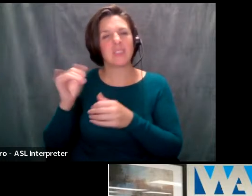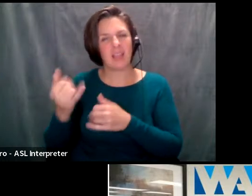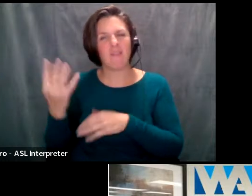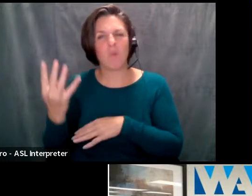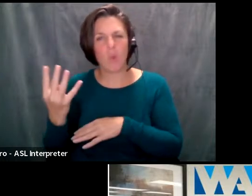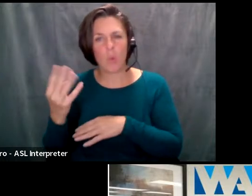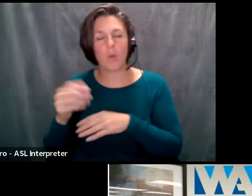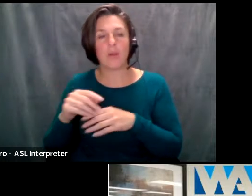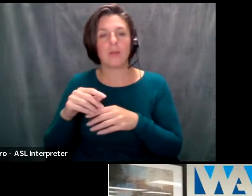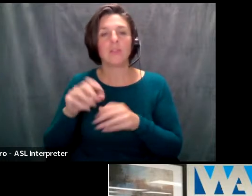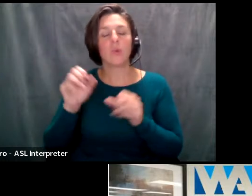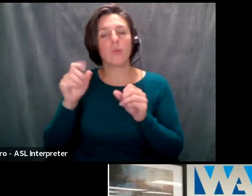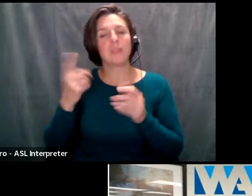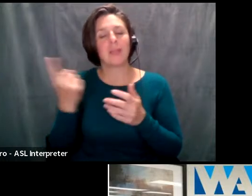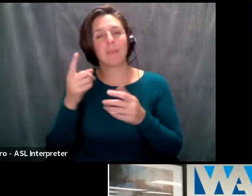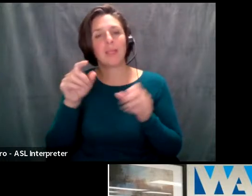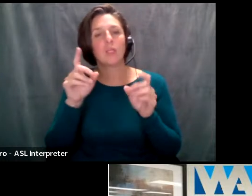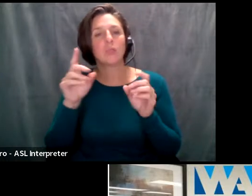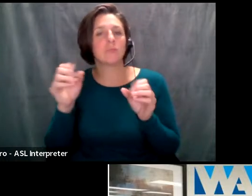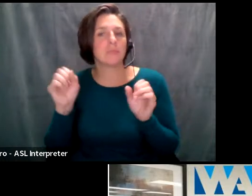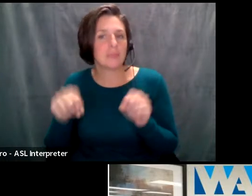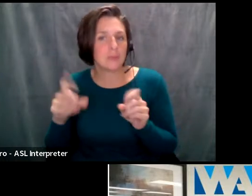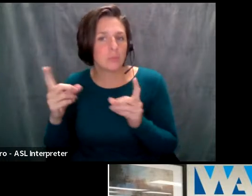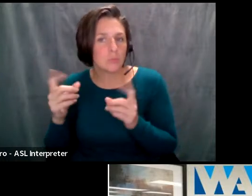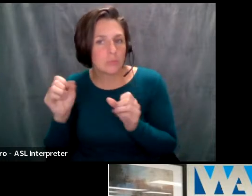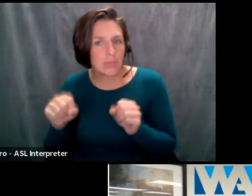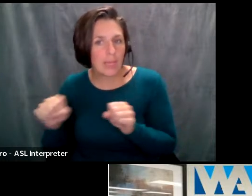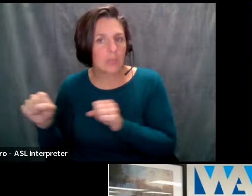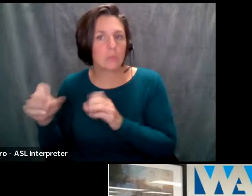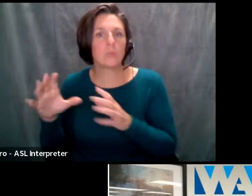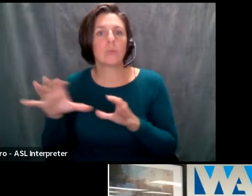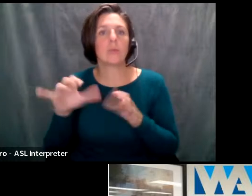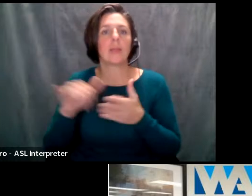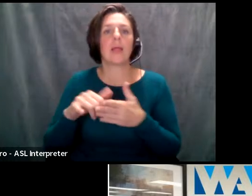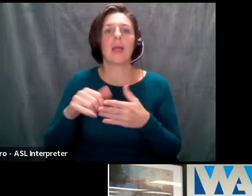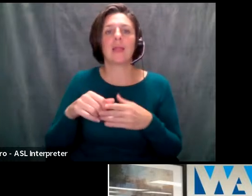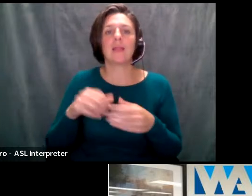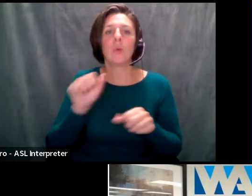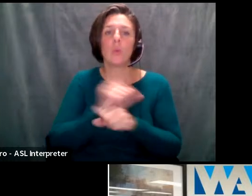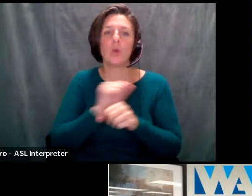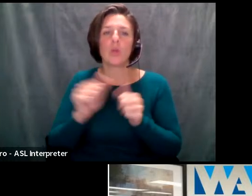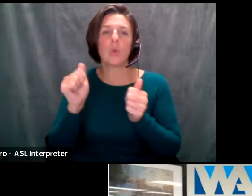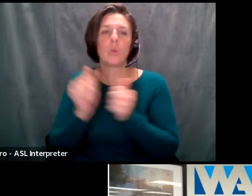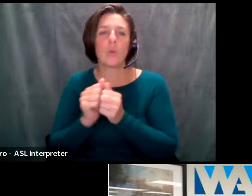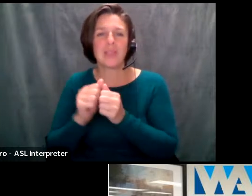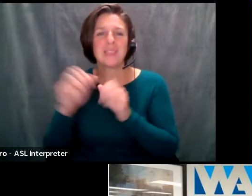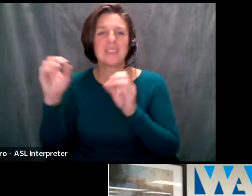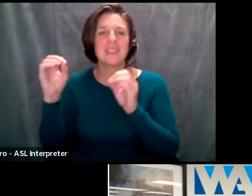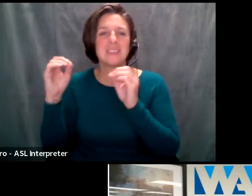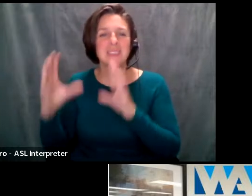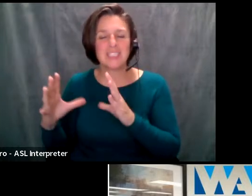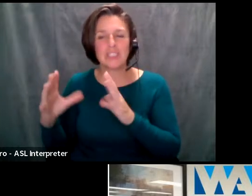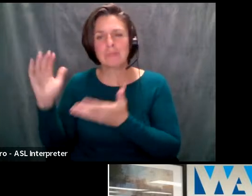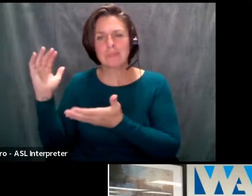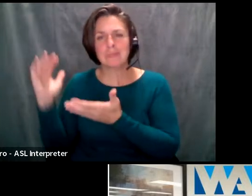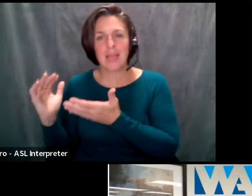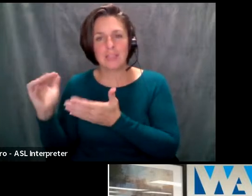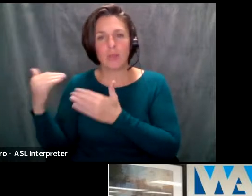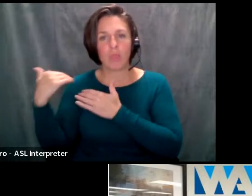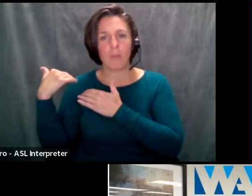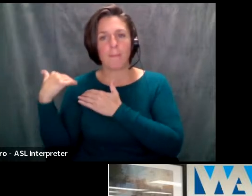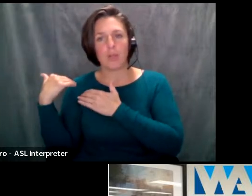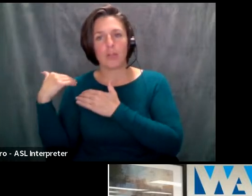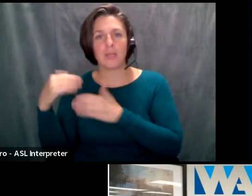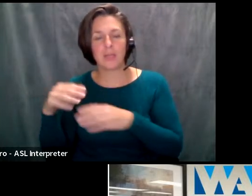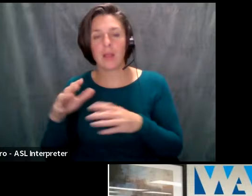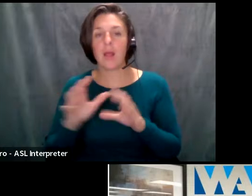doable. Working with the teachers and saying, could we excuse maybe some work, things of that nature, to lessen the burden. A lot of students